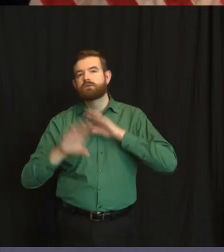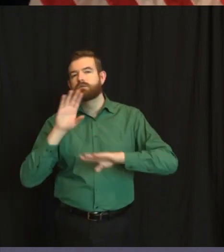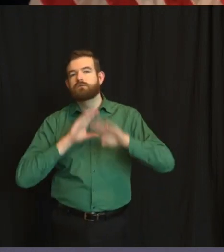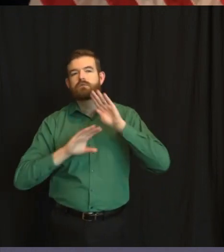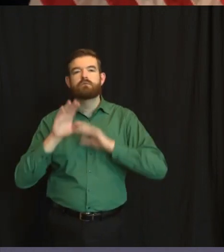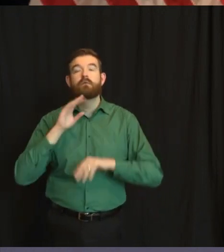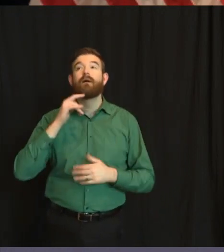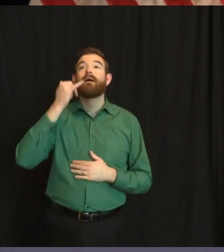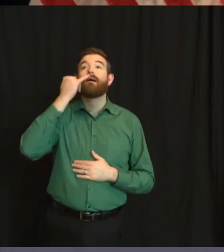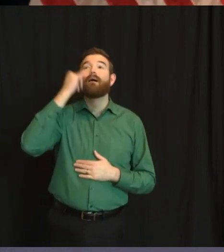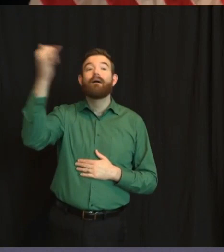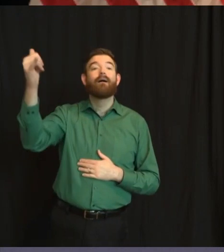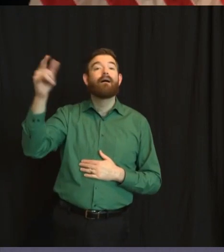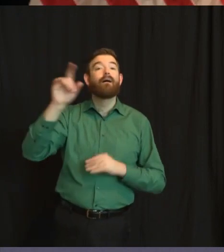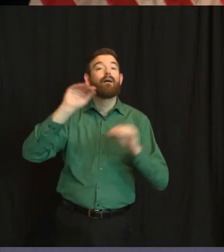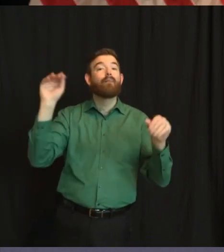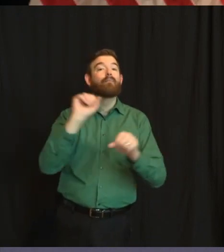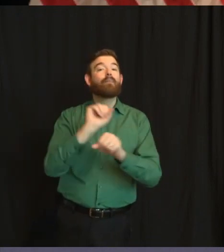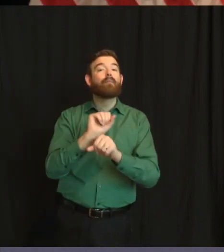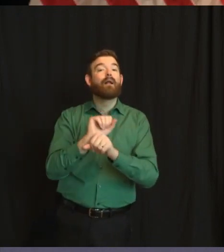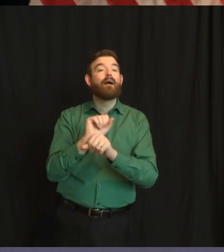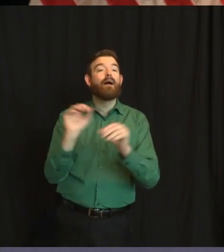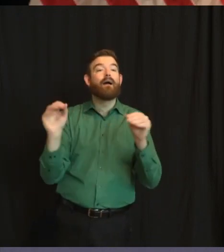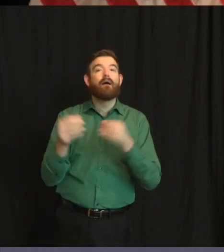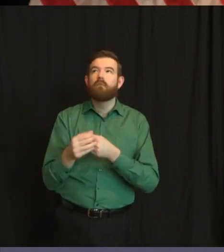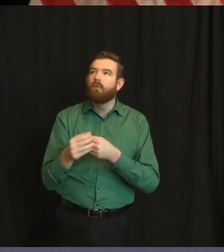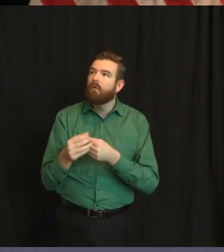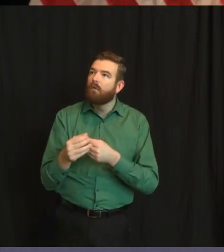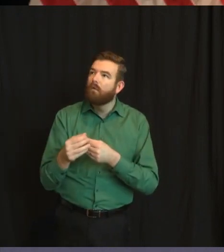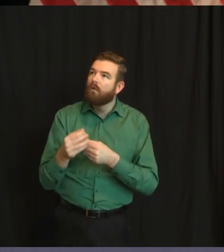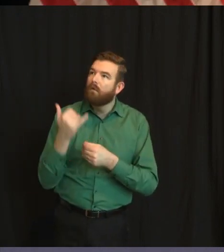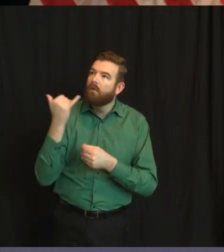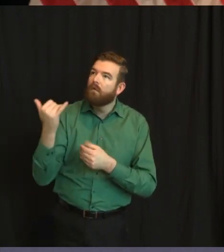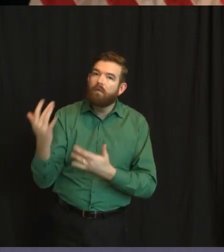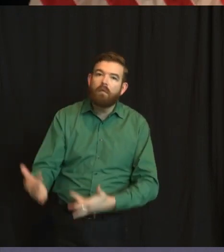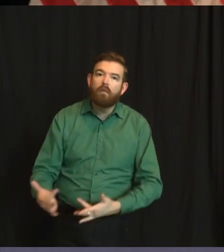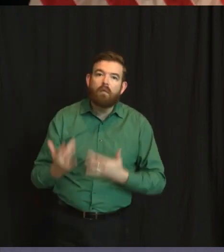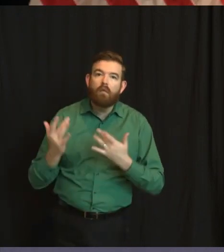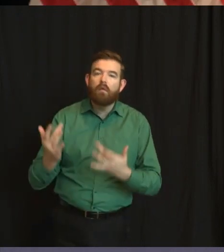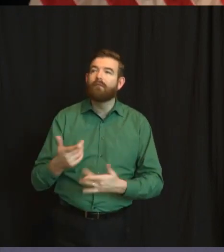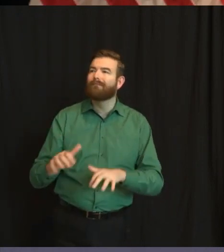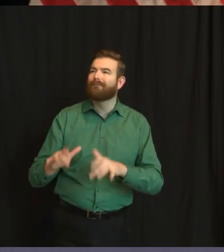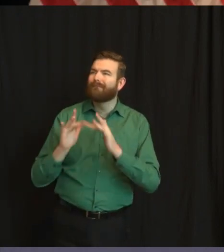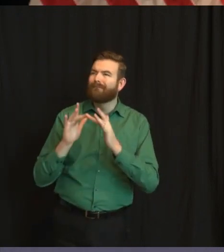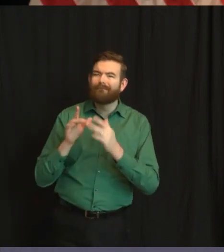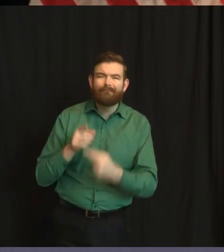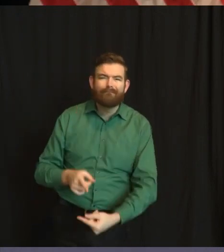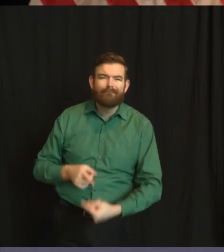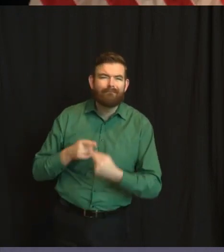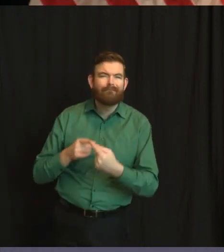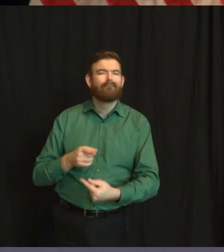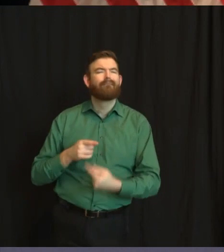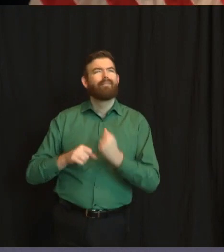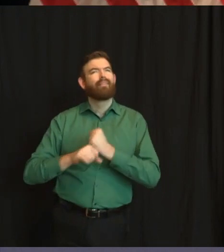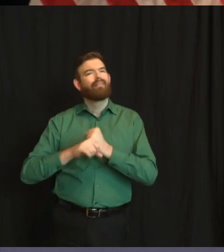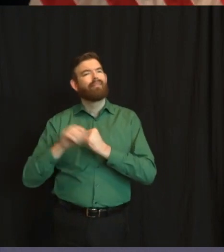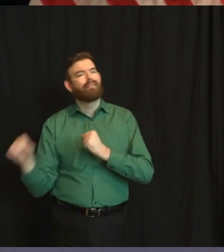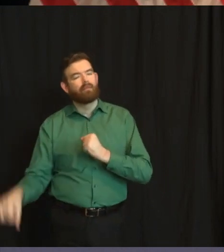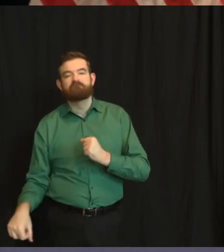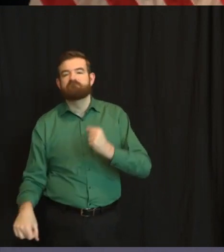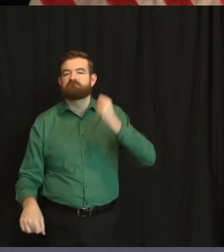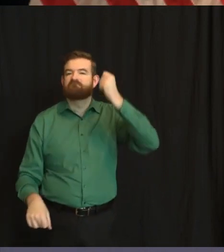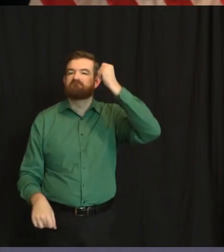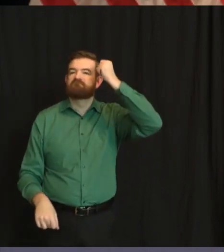get through on when they log on a website. Again, this is not to make you feel any better.